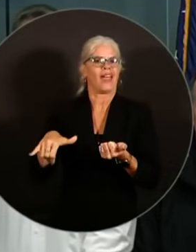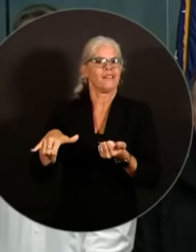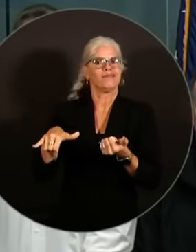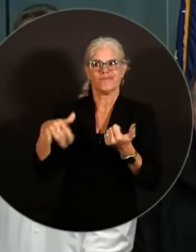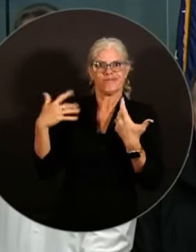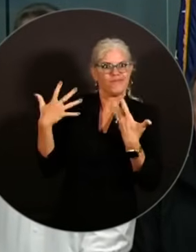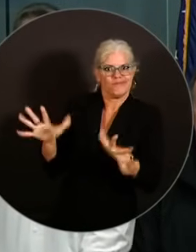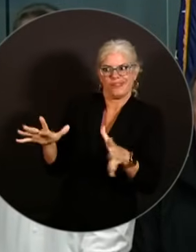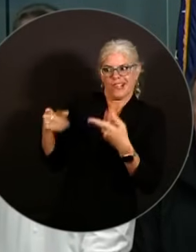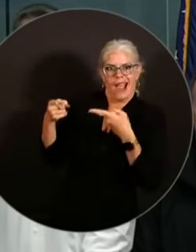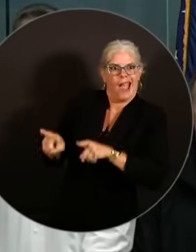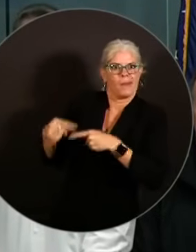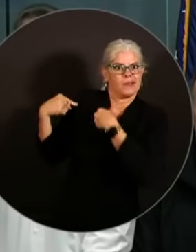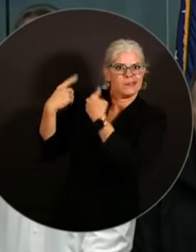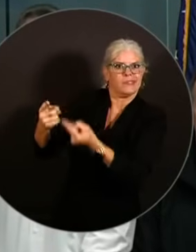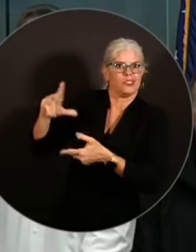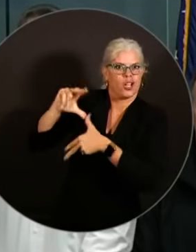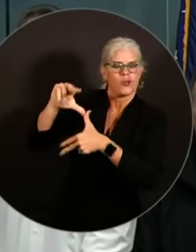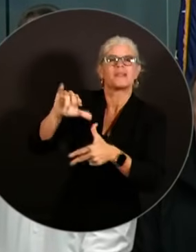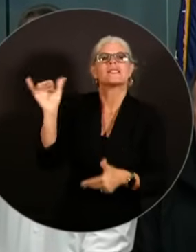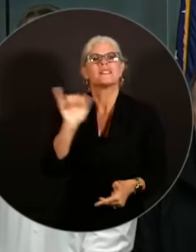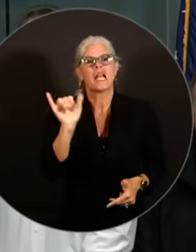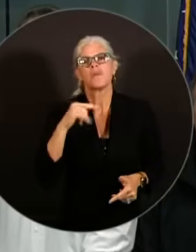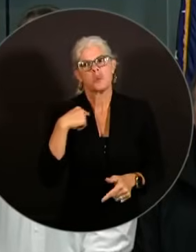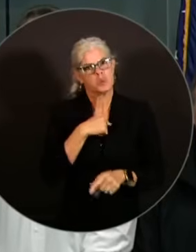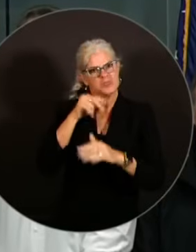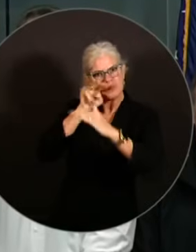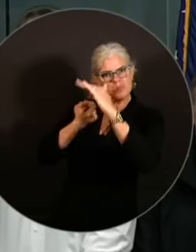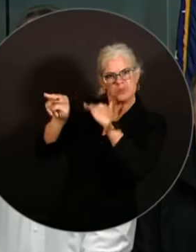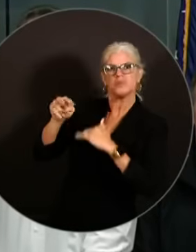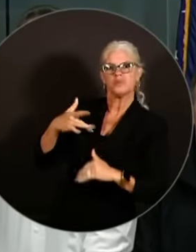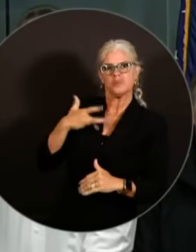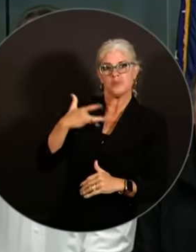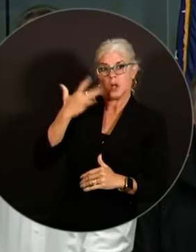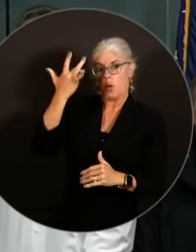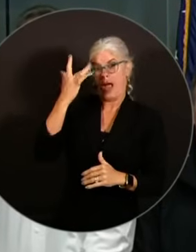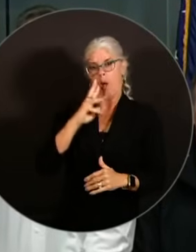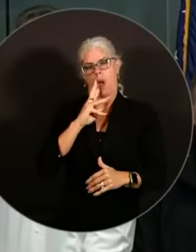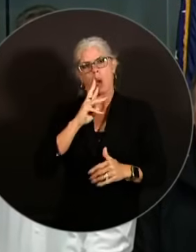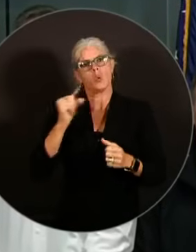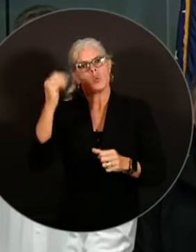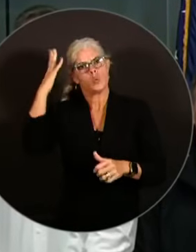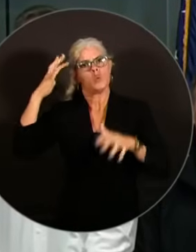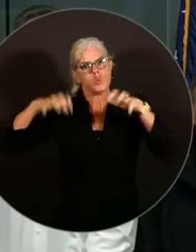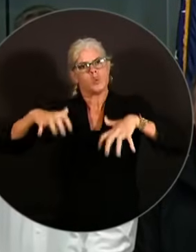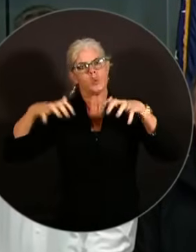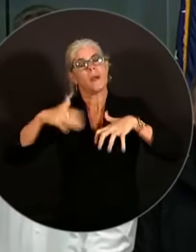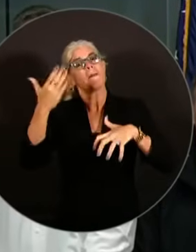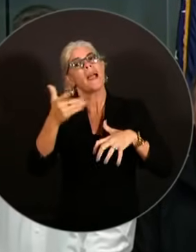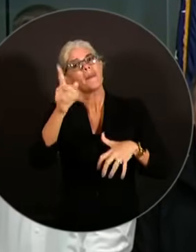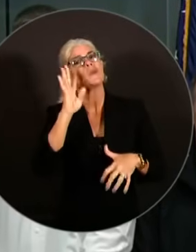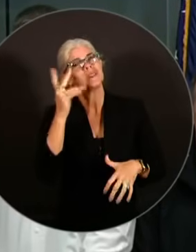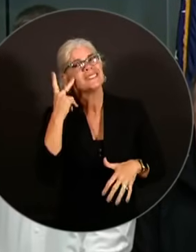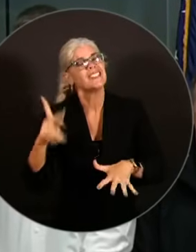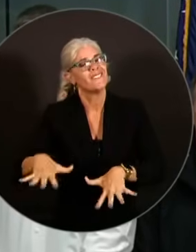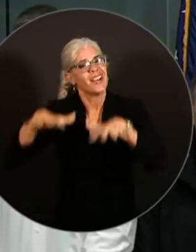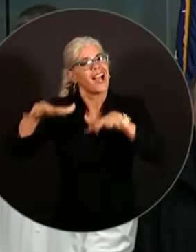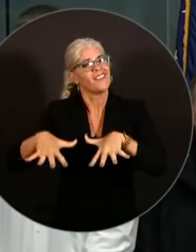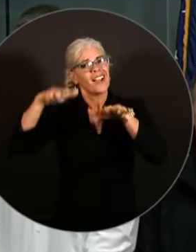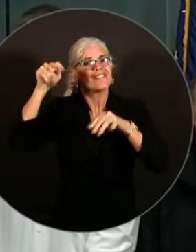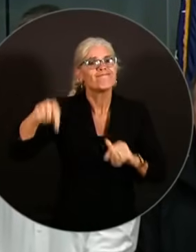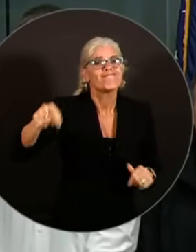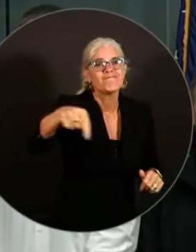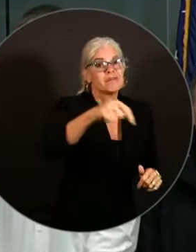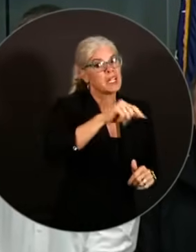the storm. We also anticipate that because of the amount of water, you know, you may see flooding happen not just